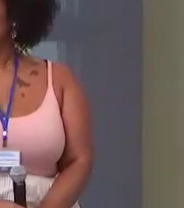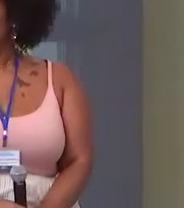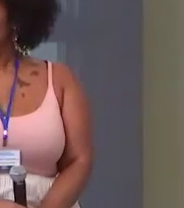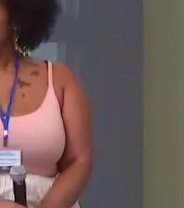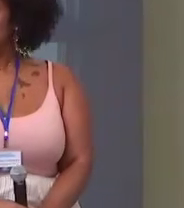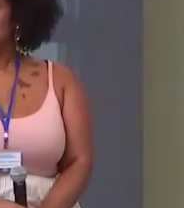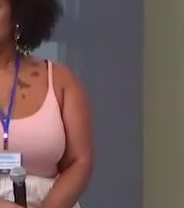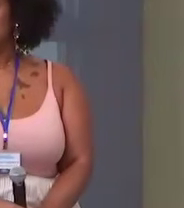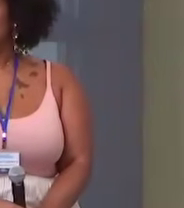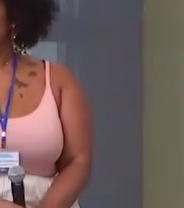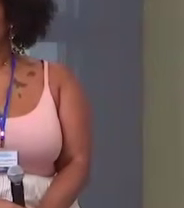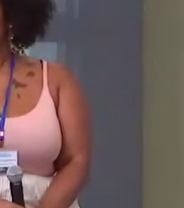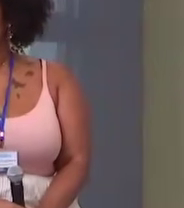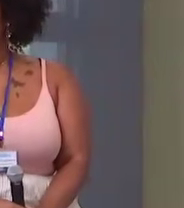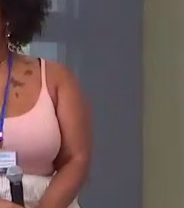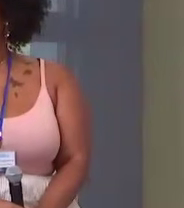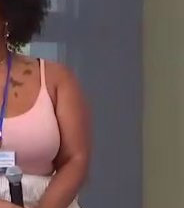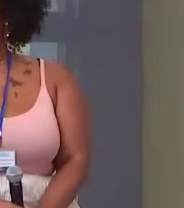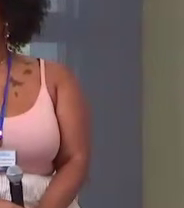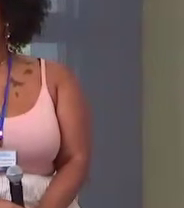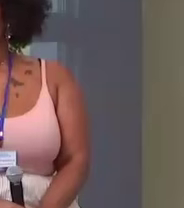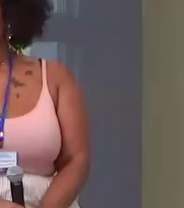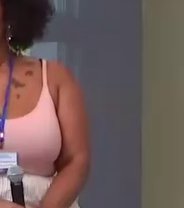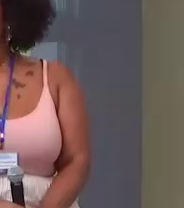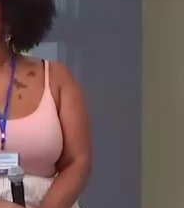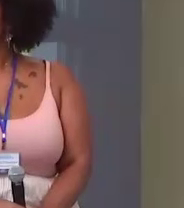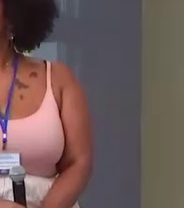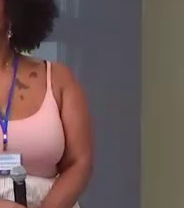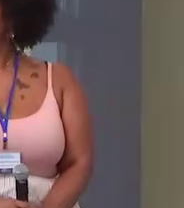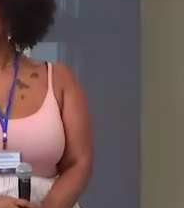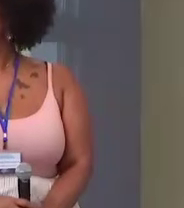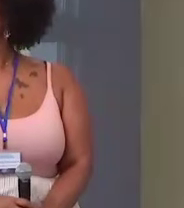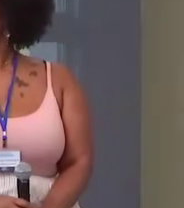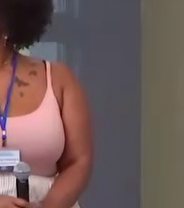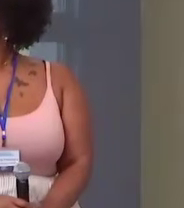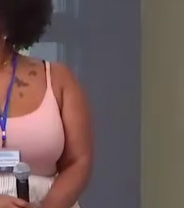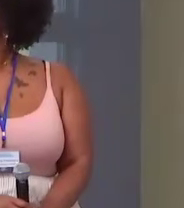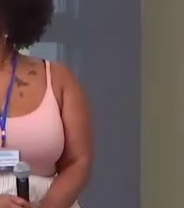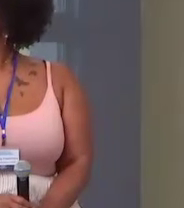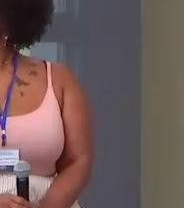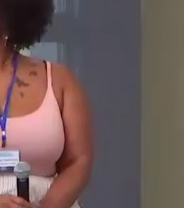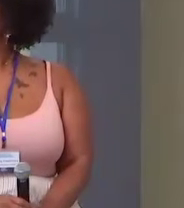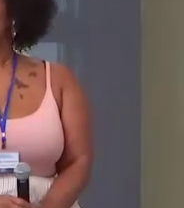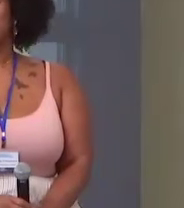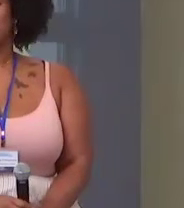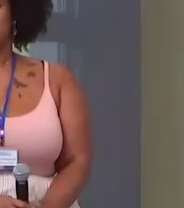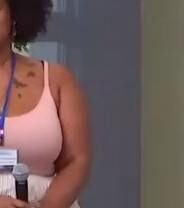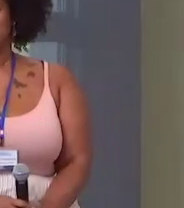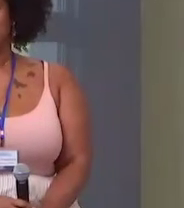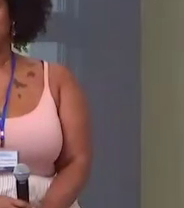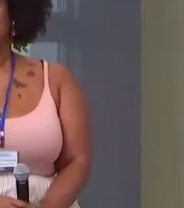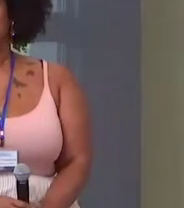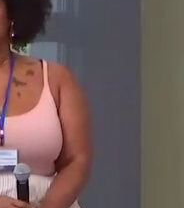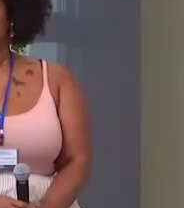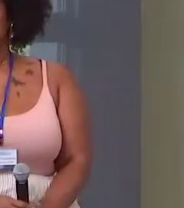remind about the little things. And it can be something so simple as like, I got up today, or I opened my eyes without pains today,